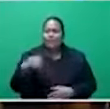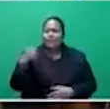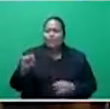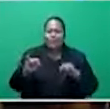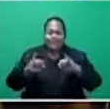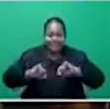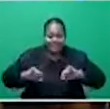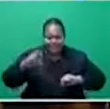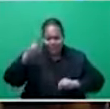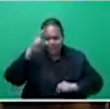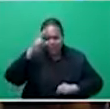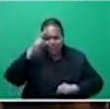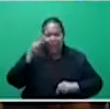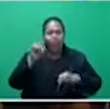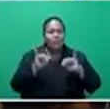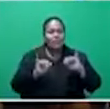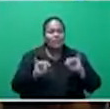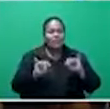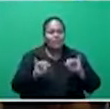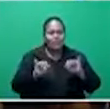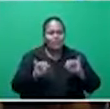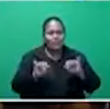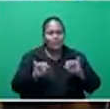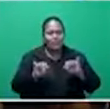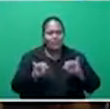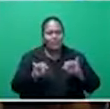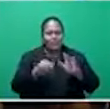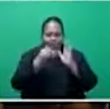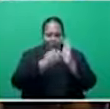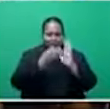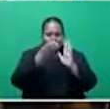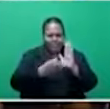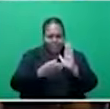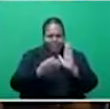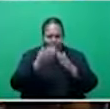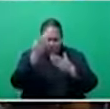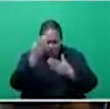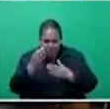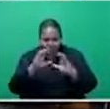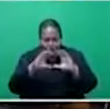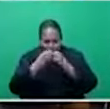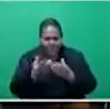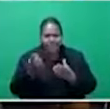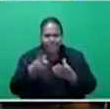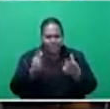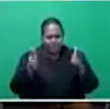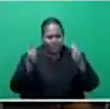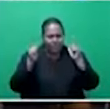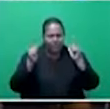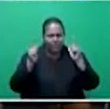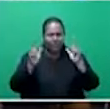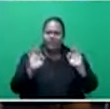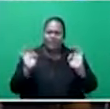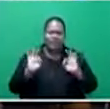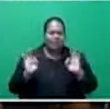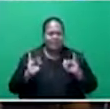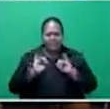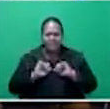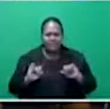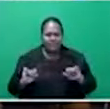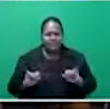sir, on the issues that have been raised by the chair of the Audit and Risk Committee and the Chancellor. Thank you, sir. So, Mr. Speaker, sir,